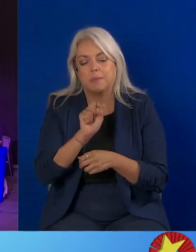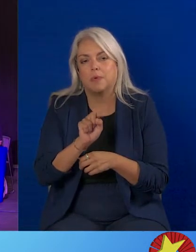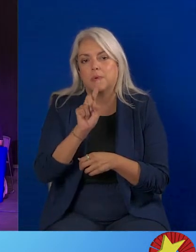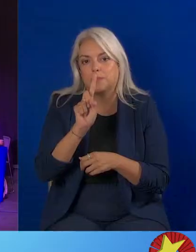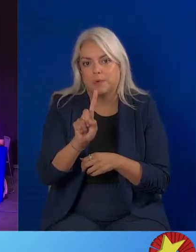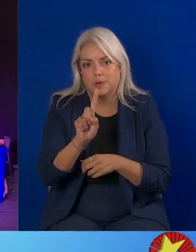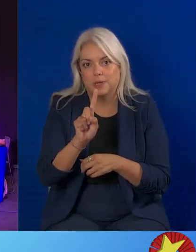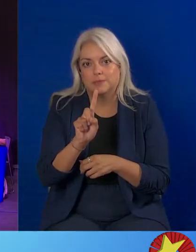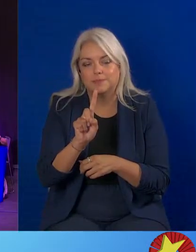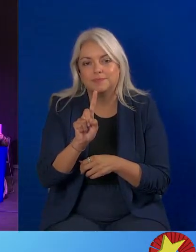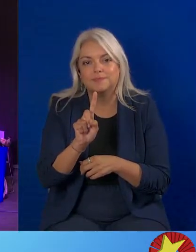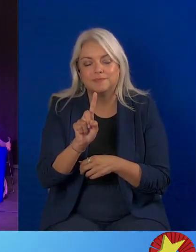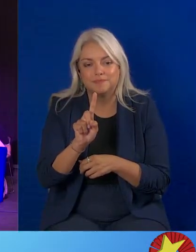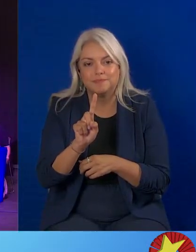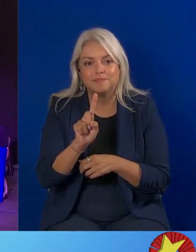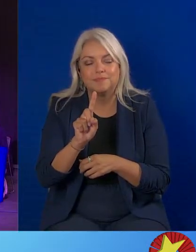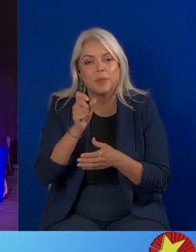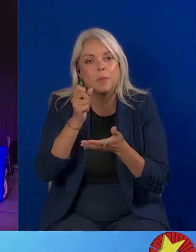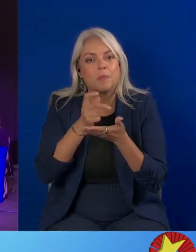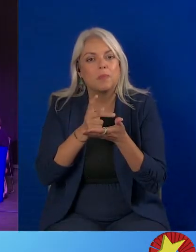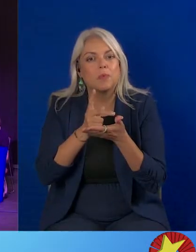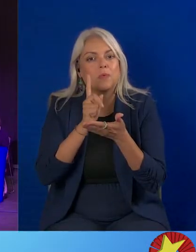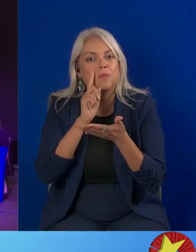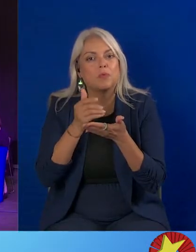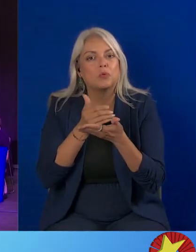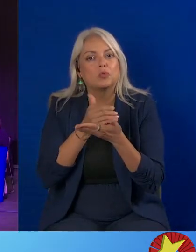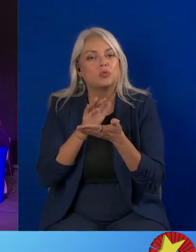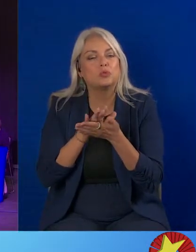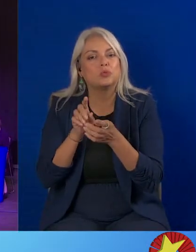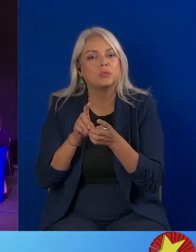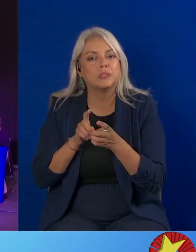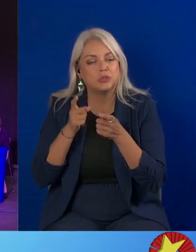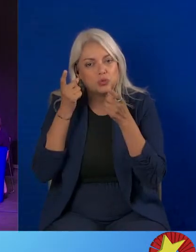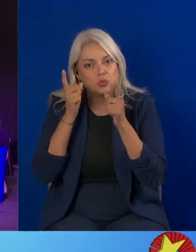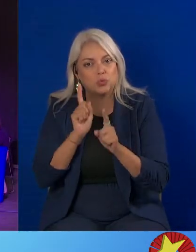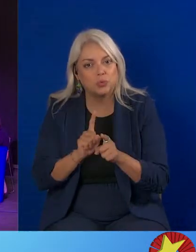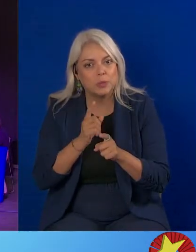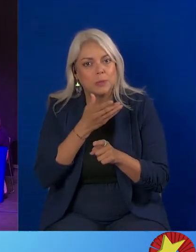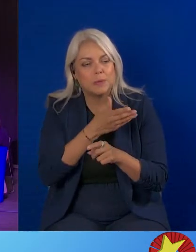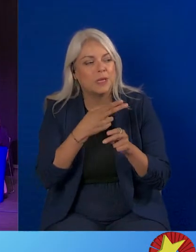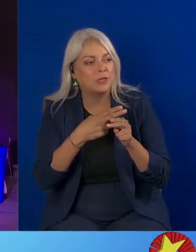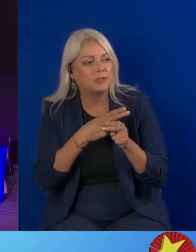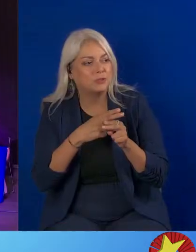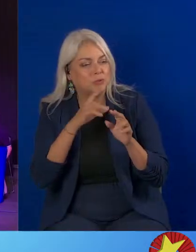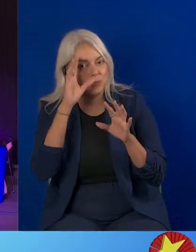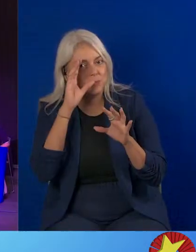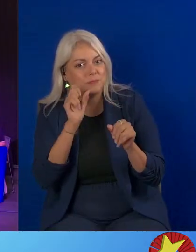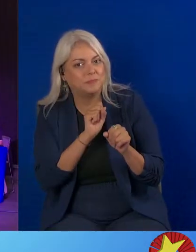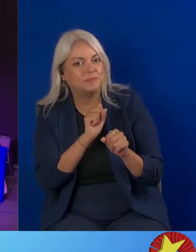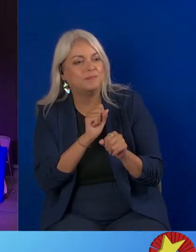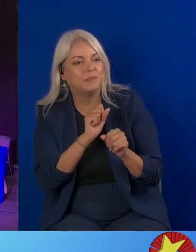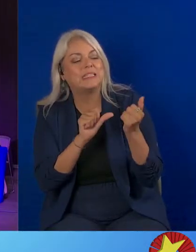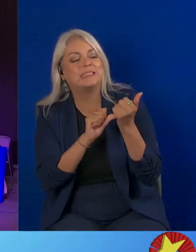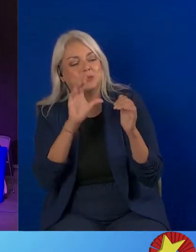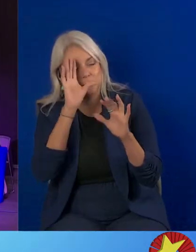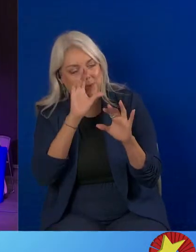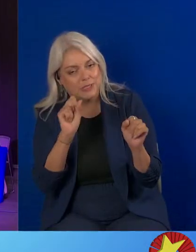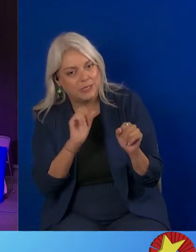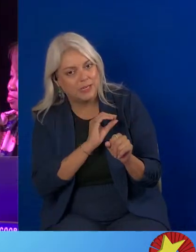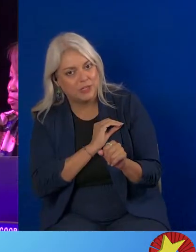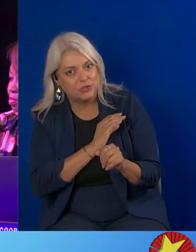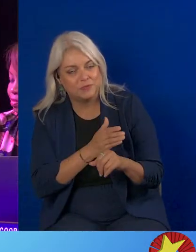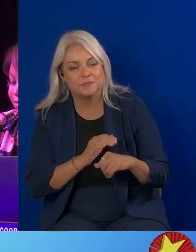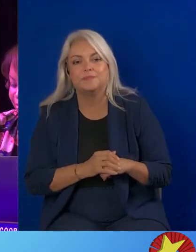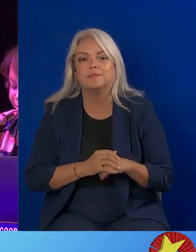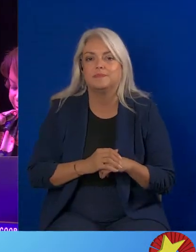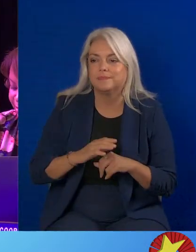3.1. The approval of new district agreements, interim deputy assistant superintendent Shackoff. So, Board